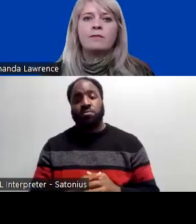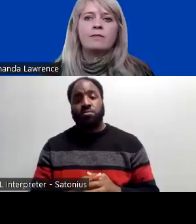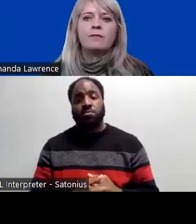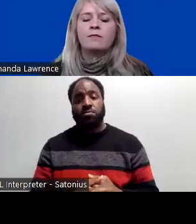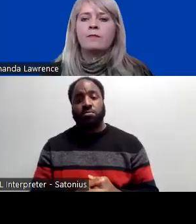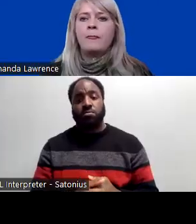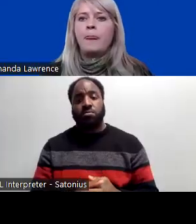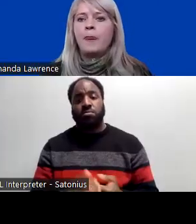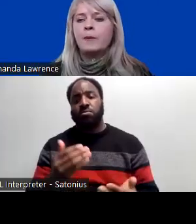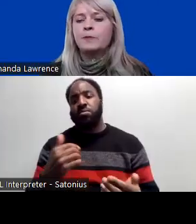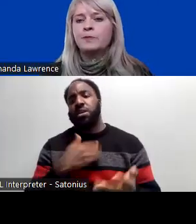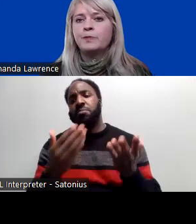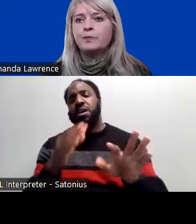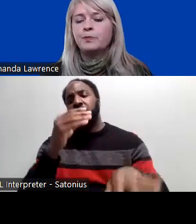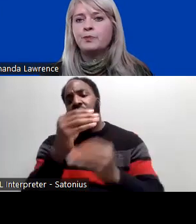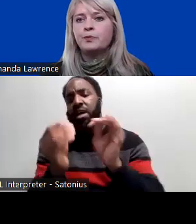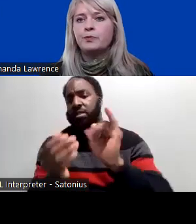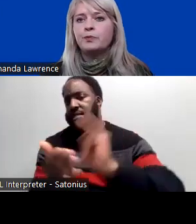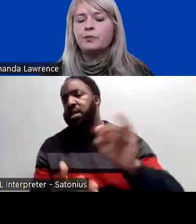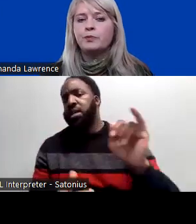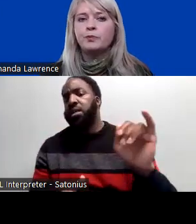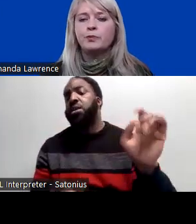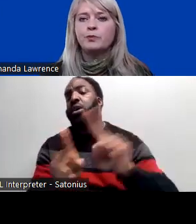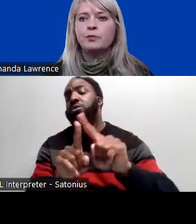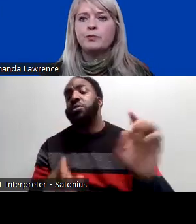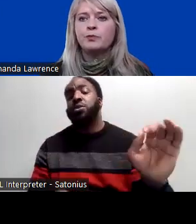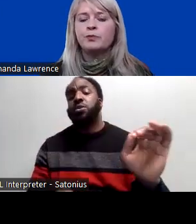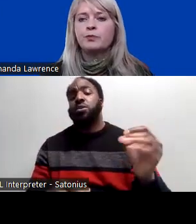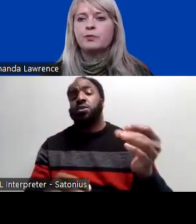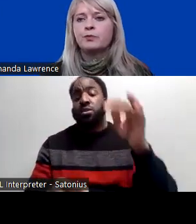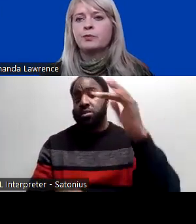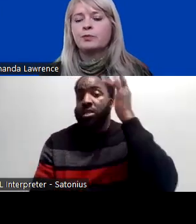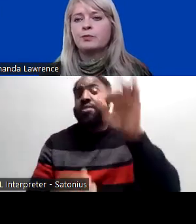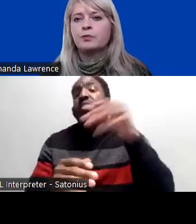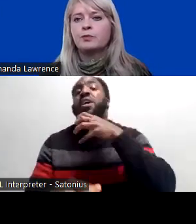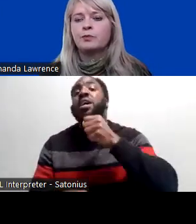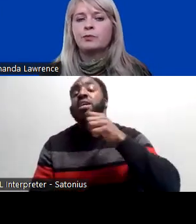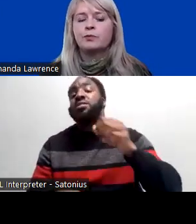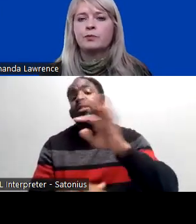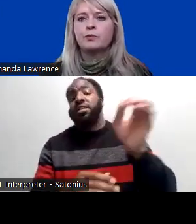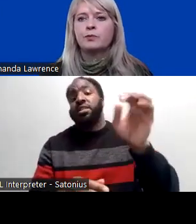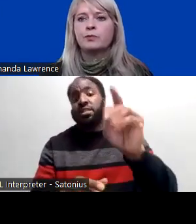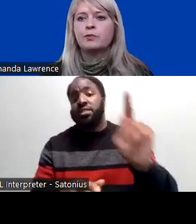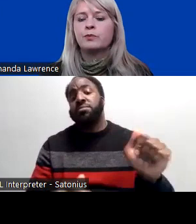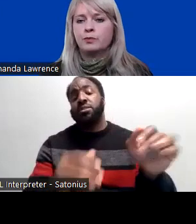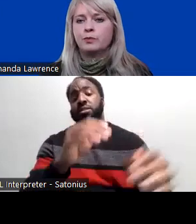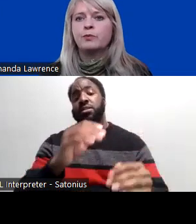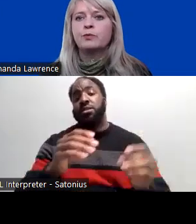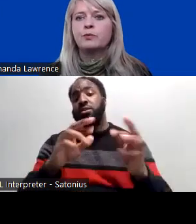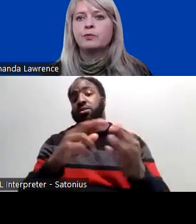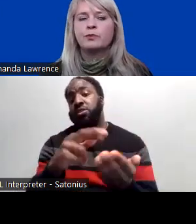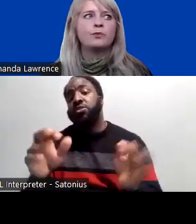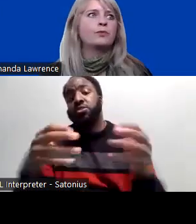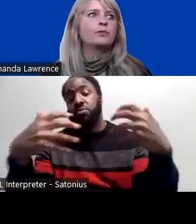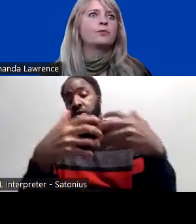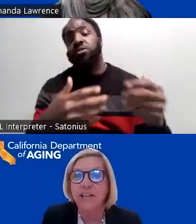I might just add to that too is through the California Aging and Disability Research Partnership, we are